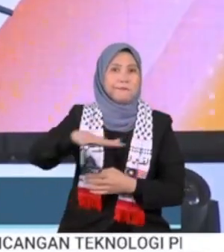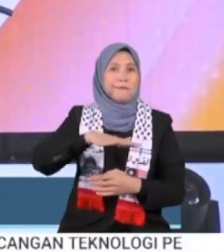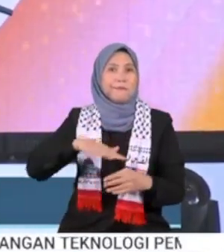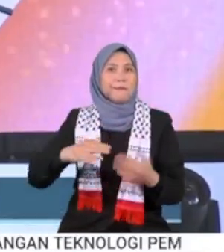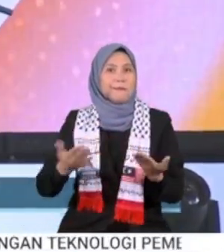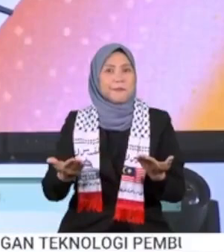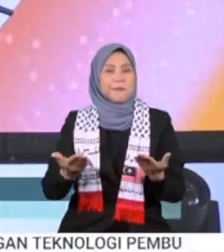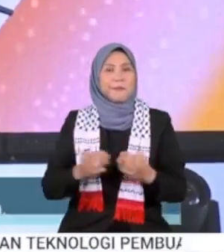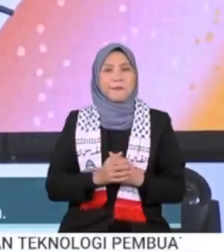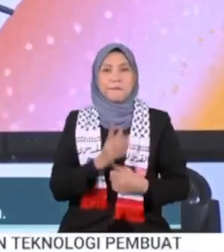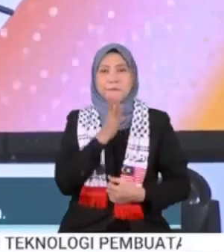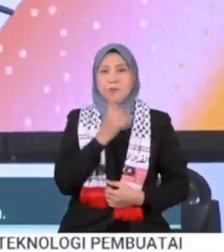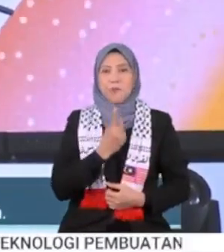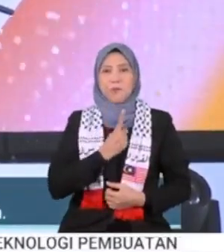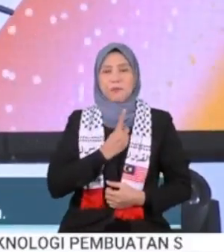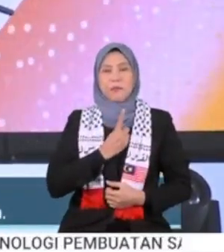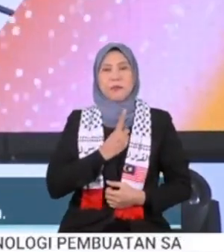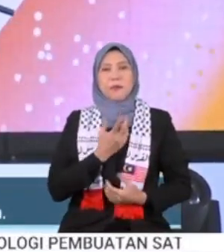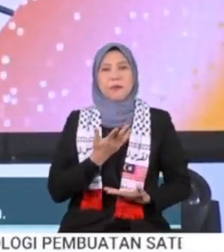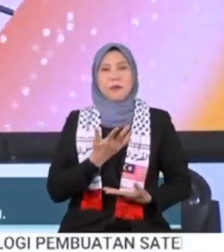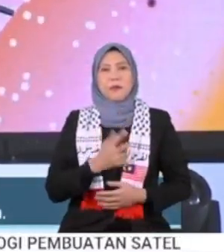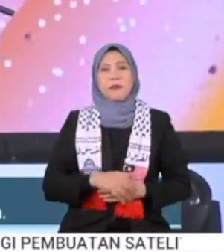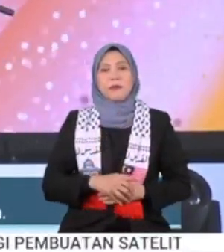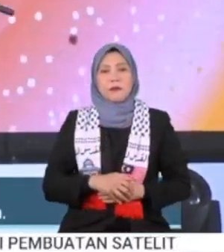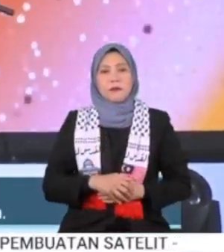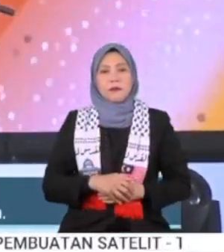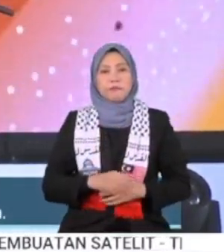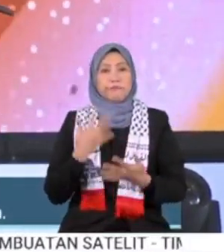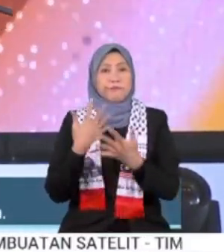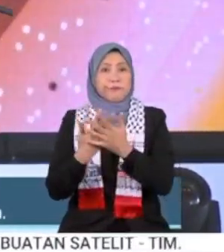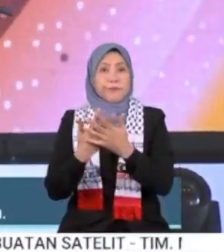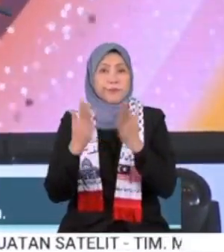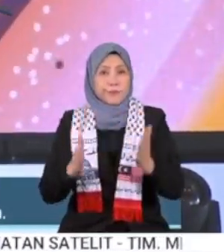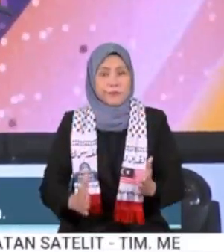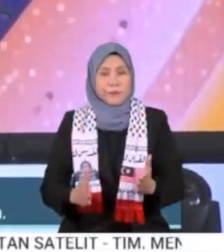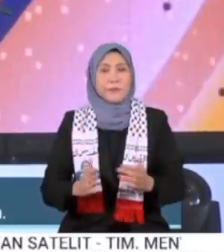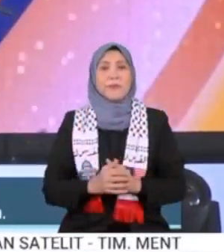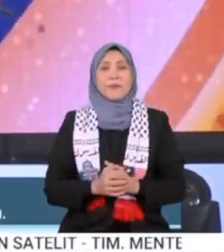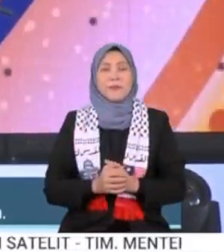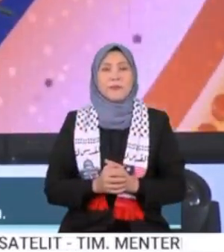as single mothers foral prisoners